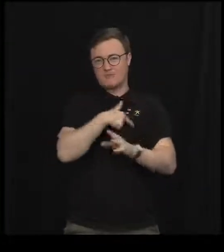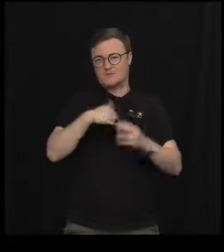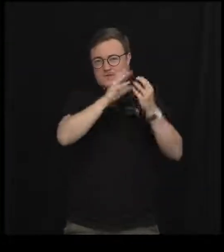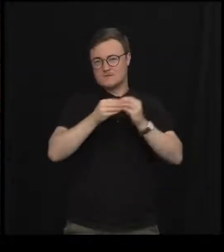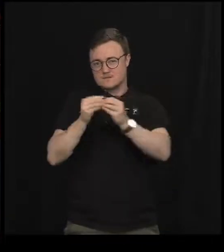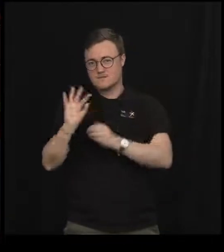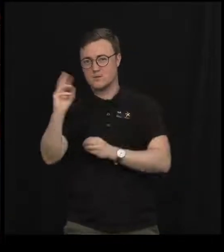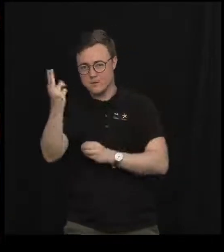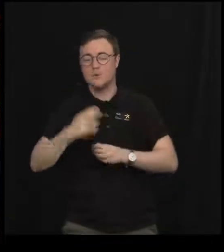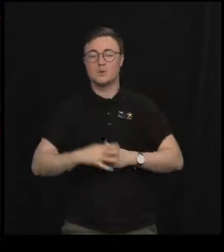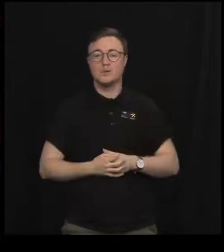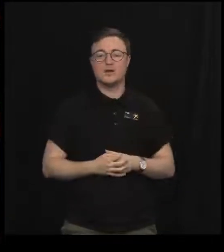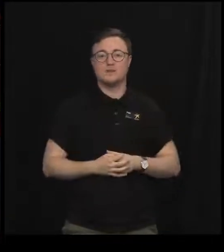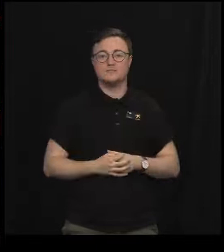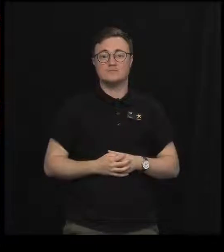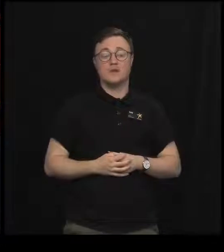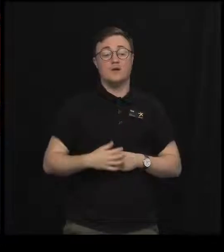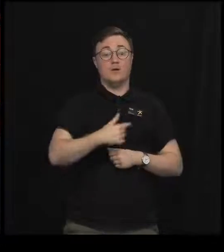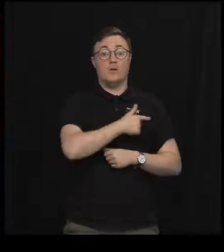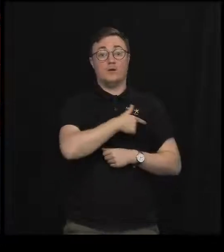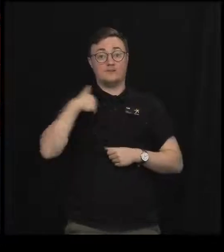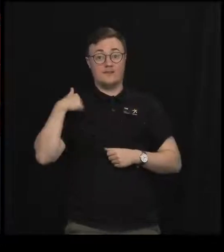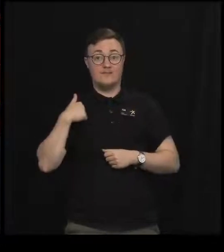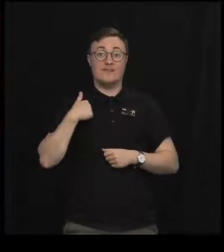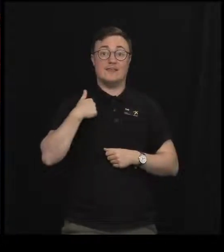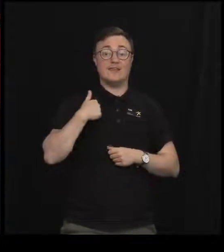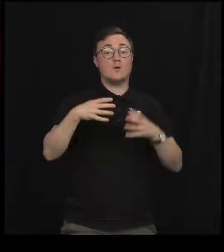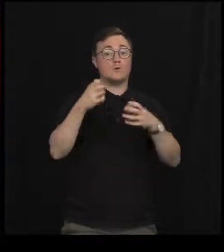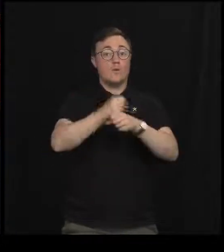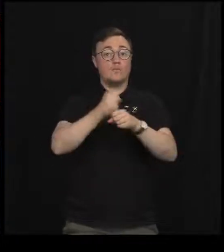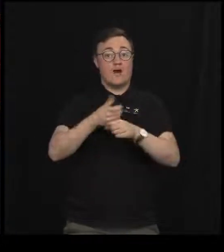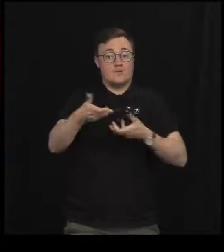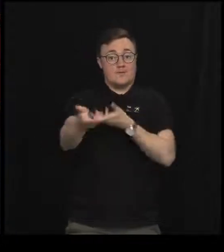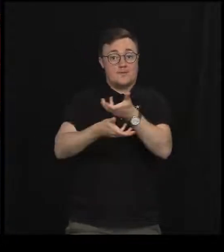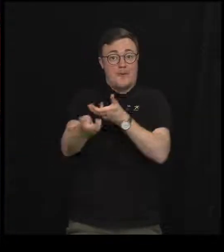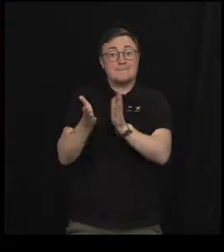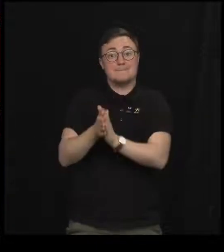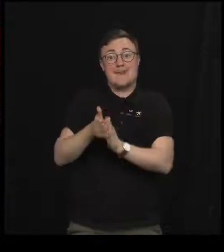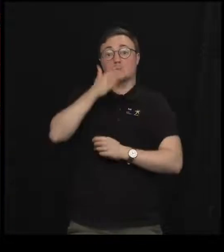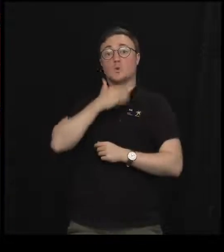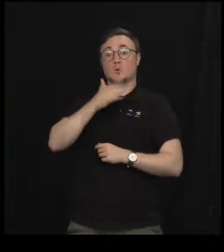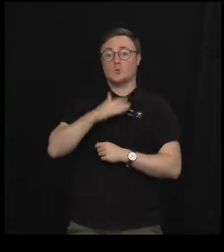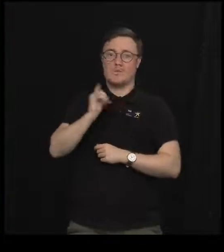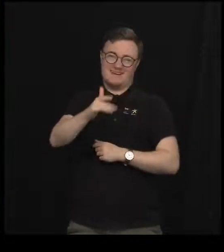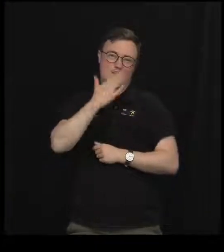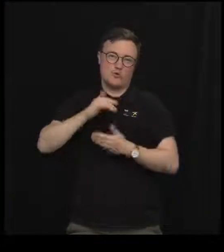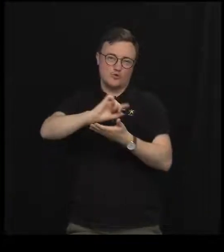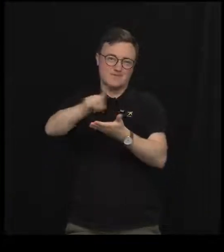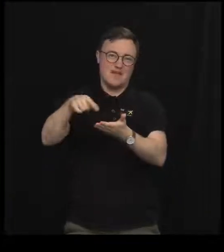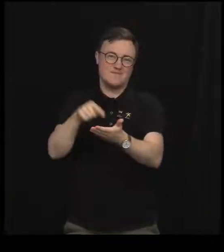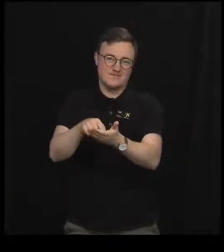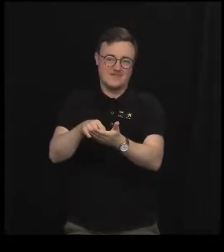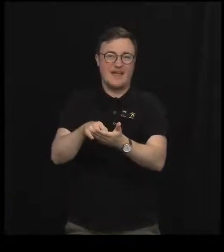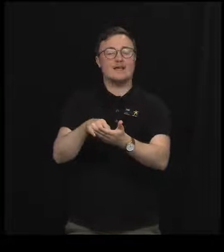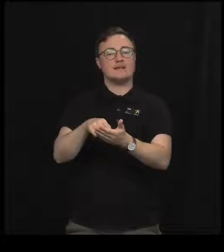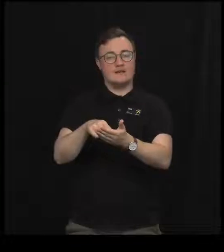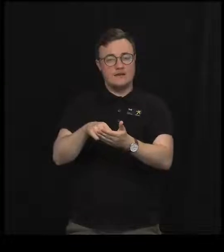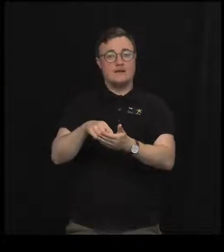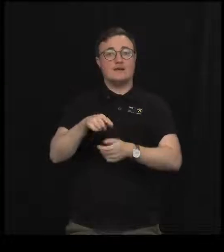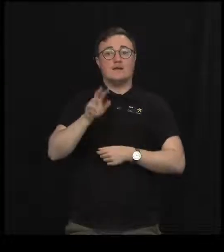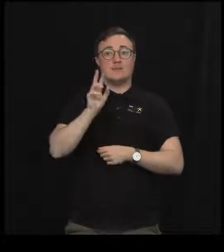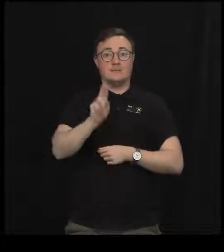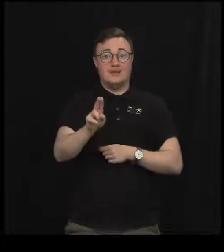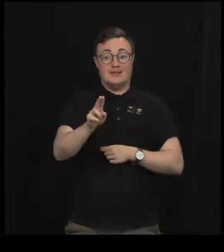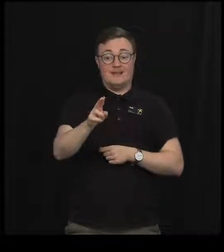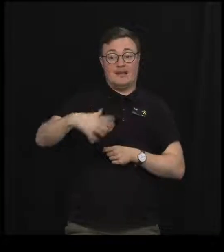indeed, when we do ideation with young people at the center, we are creating a lot of excitement across the